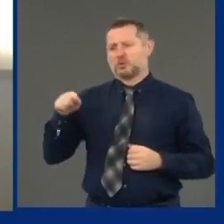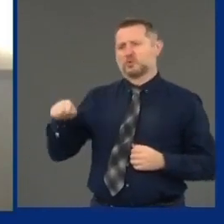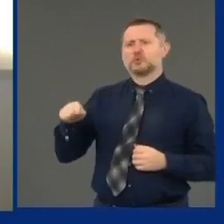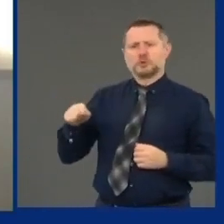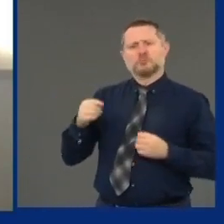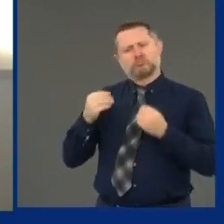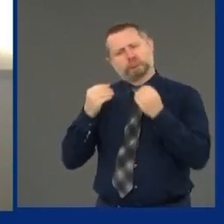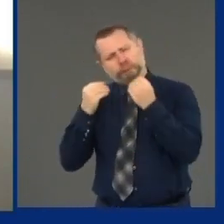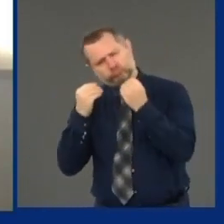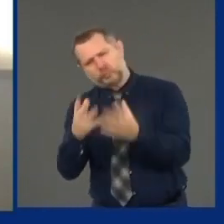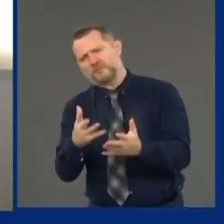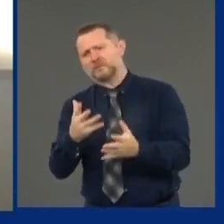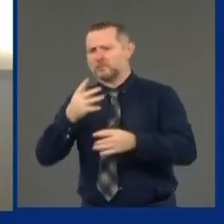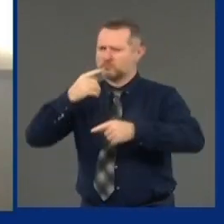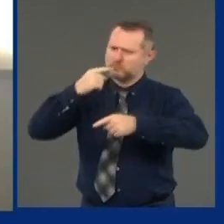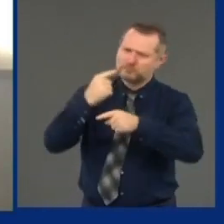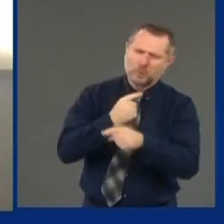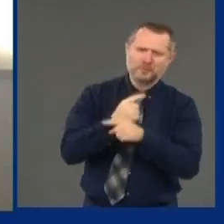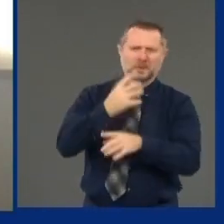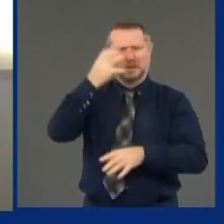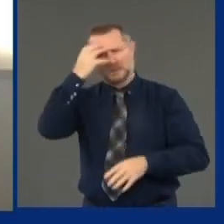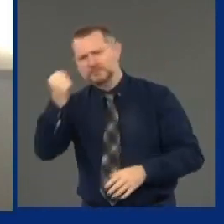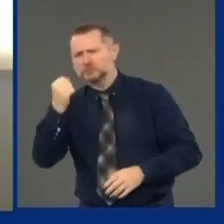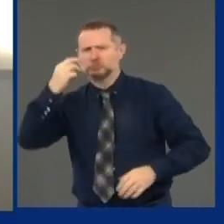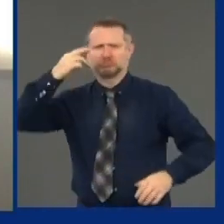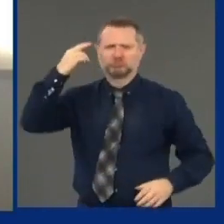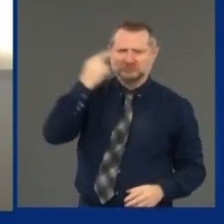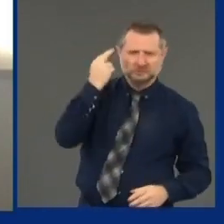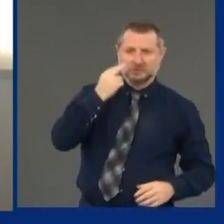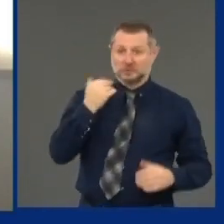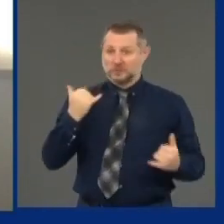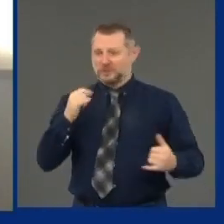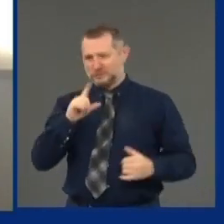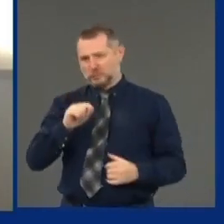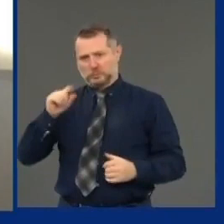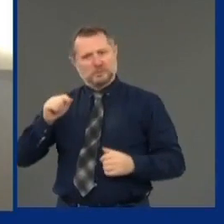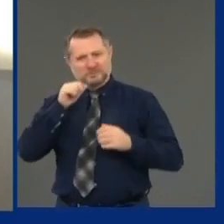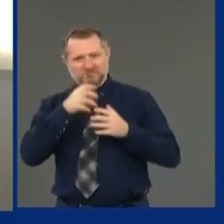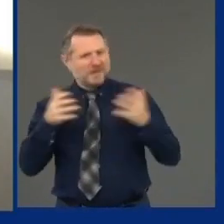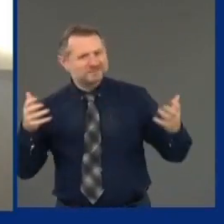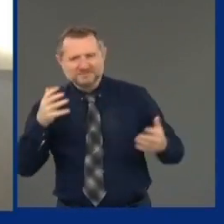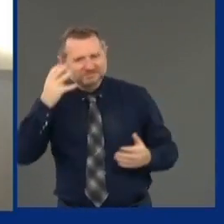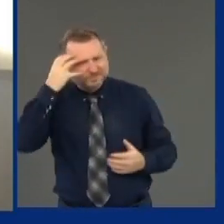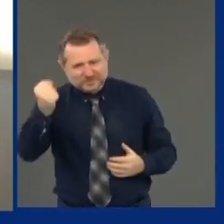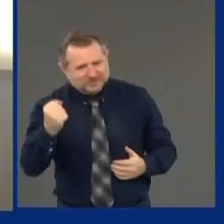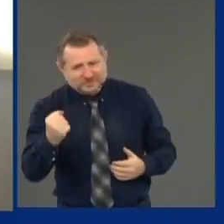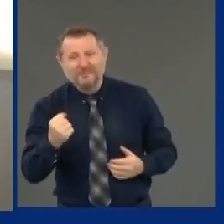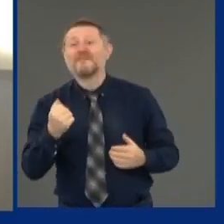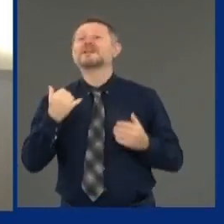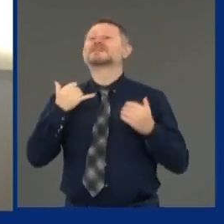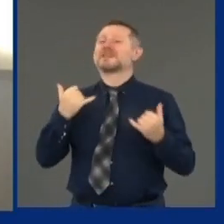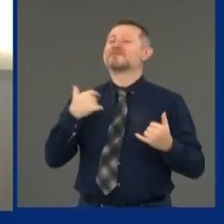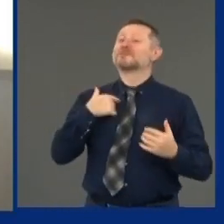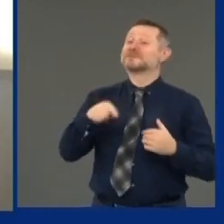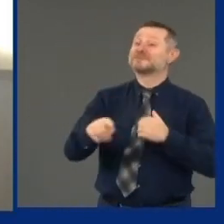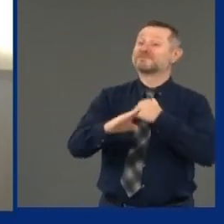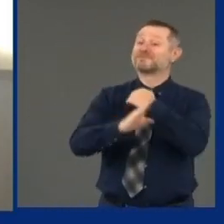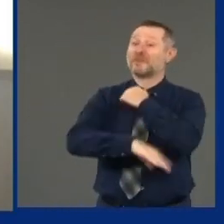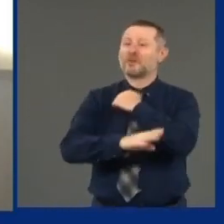the, you know, with CORE, we're looking at the fall and say, let's work backwards and say we did the right thing.